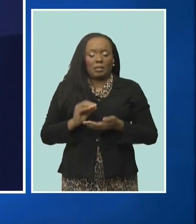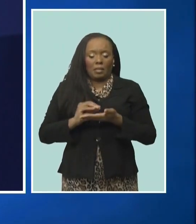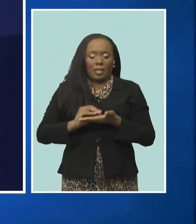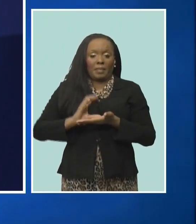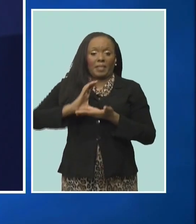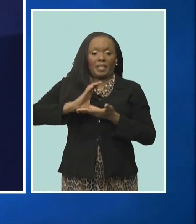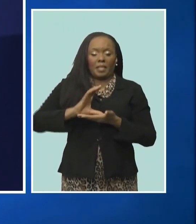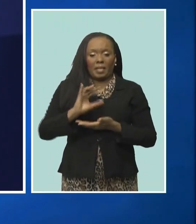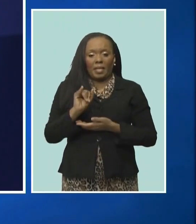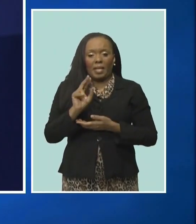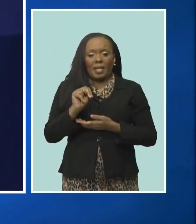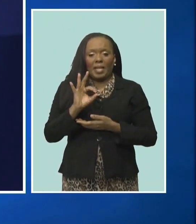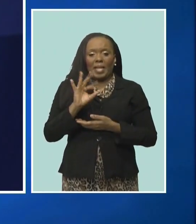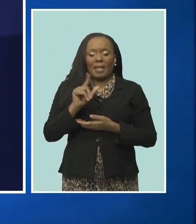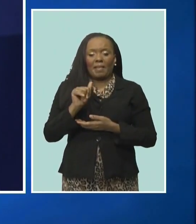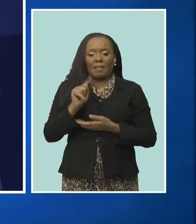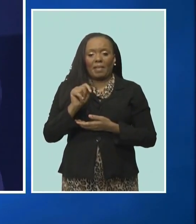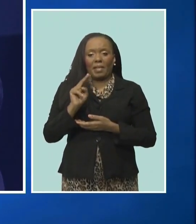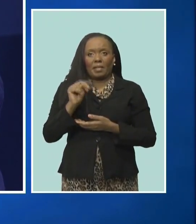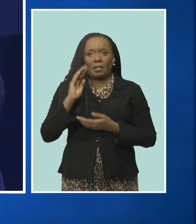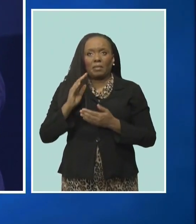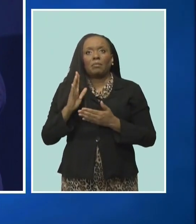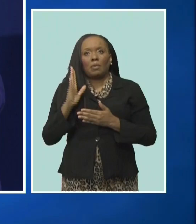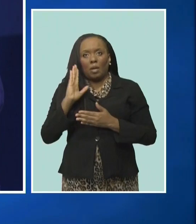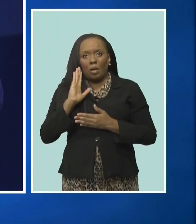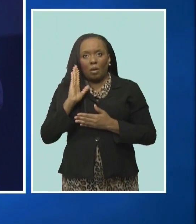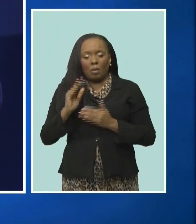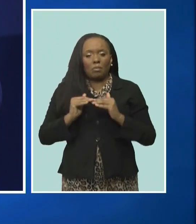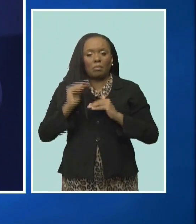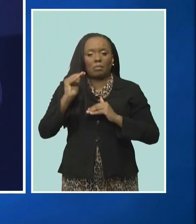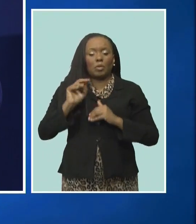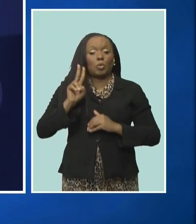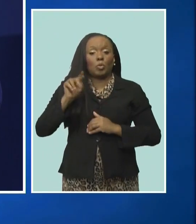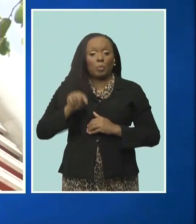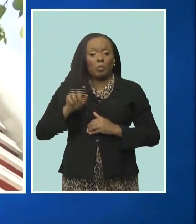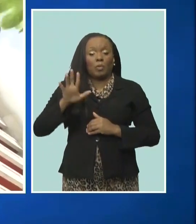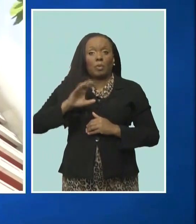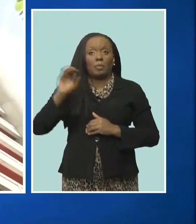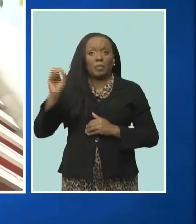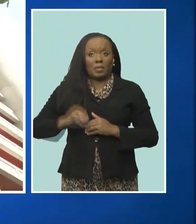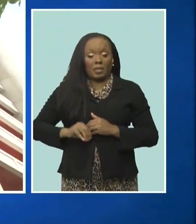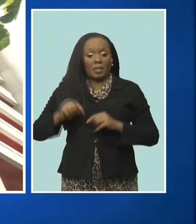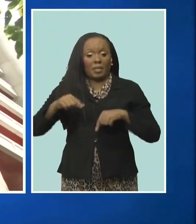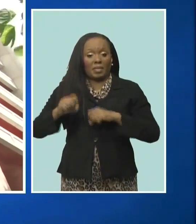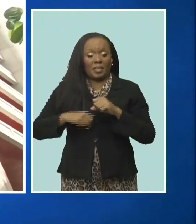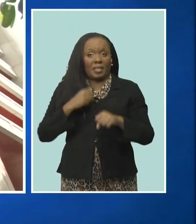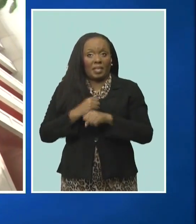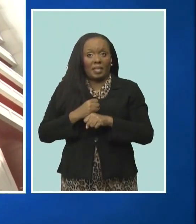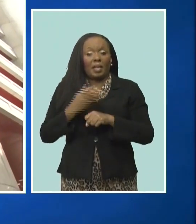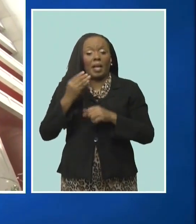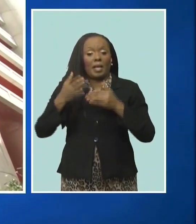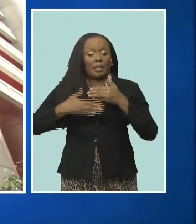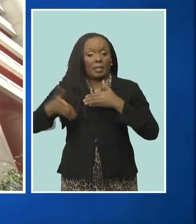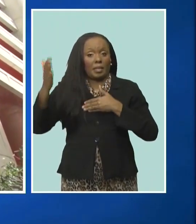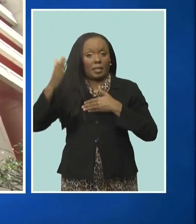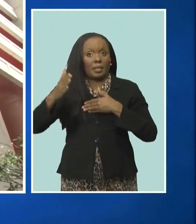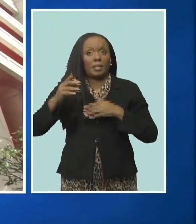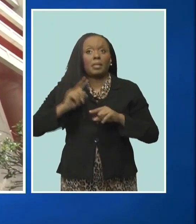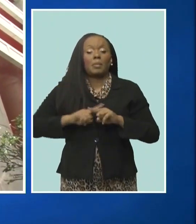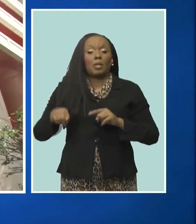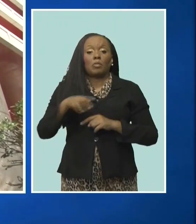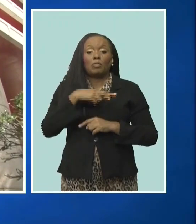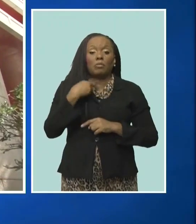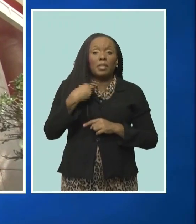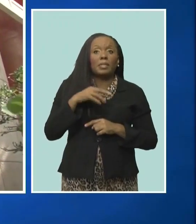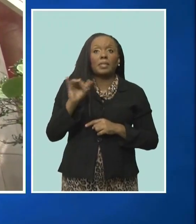from 1.5% to 2.5% in 2025 and beyond. However, he says risks